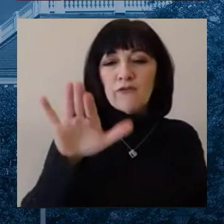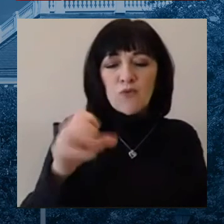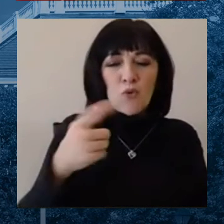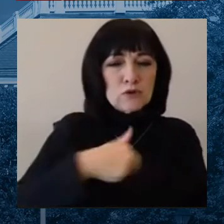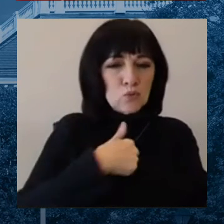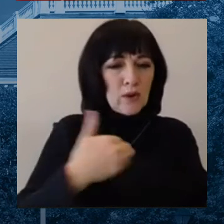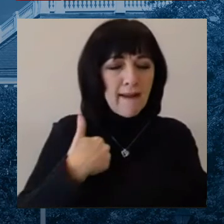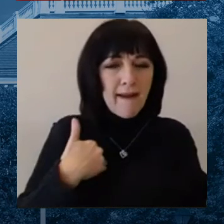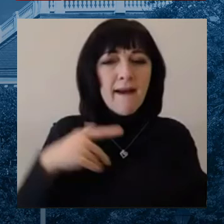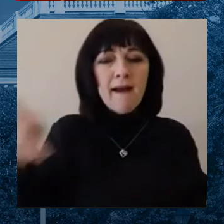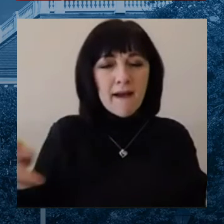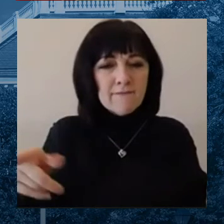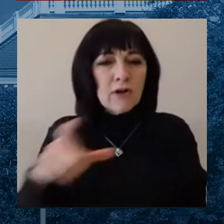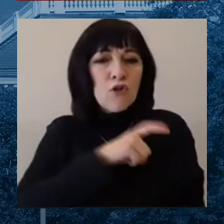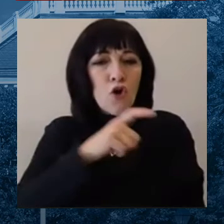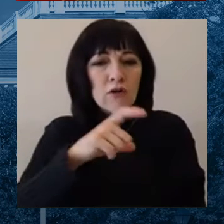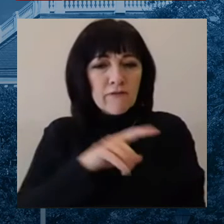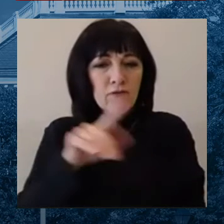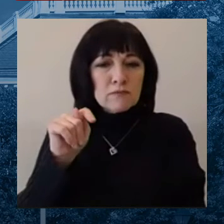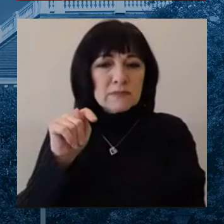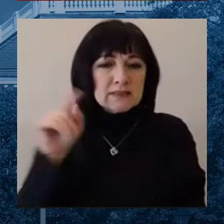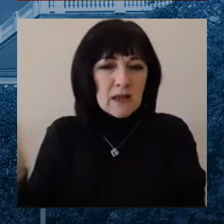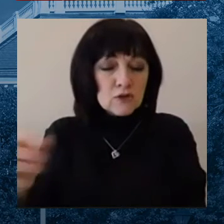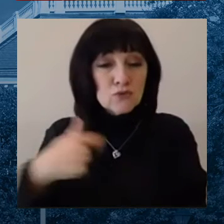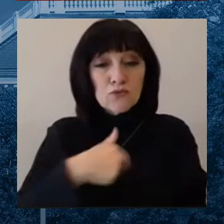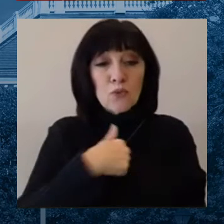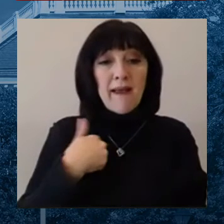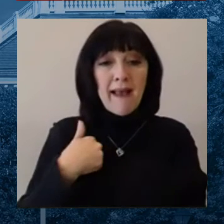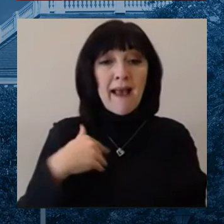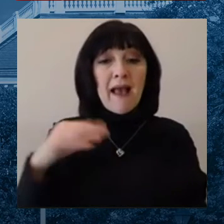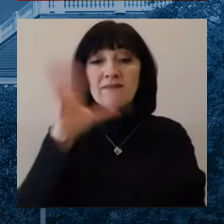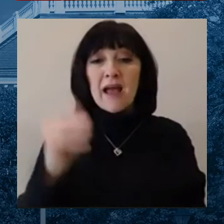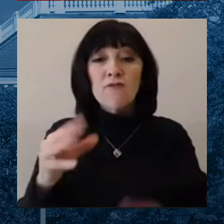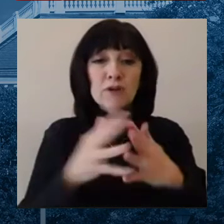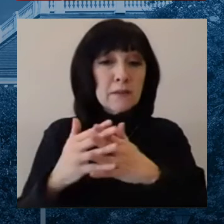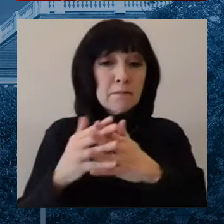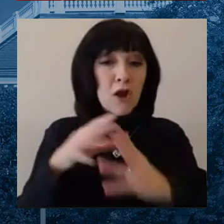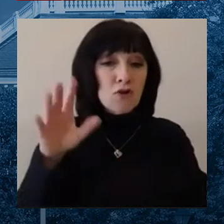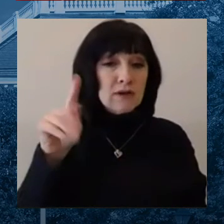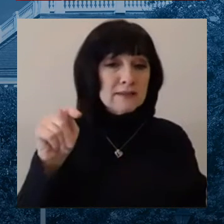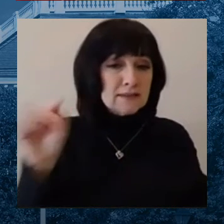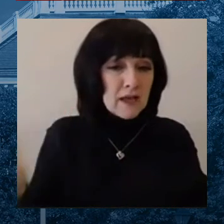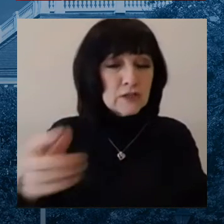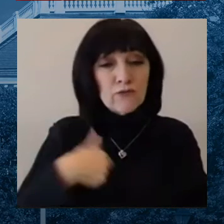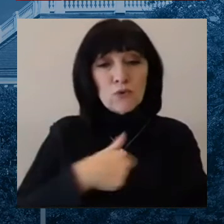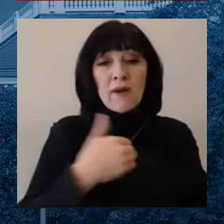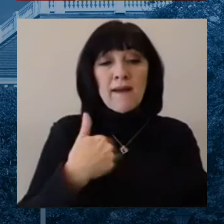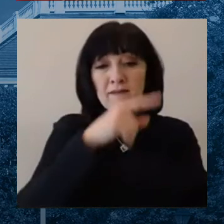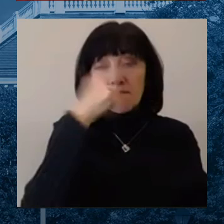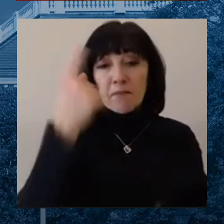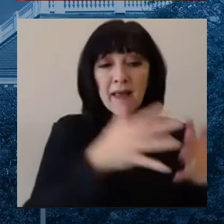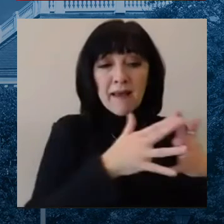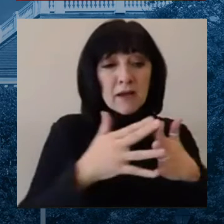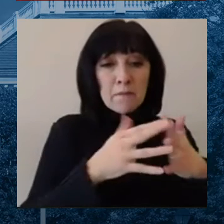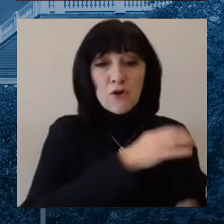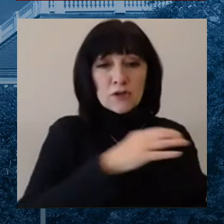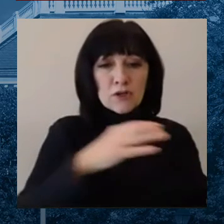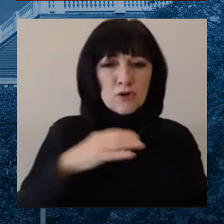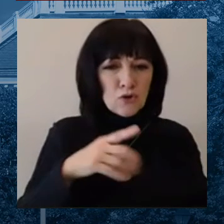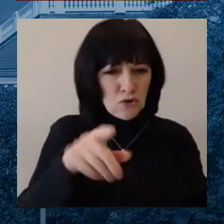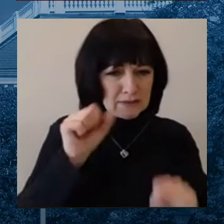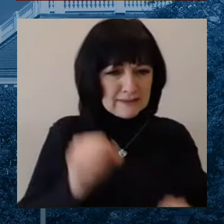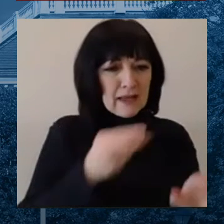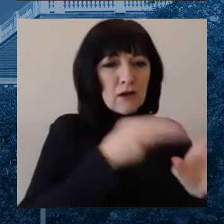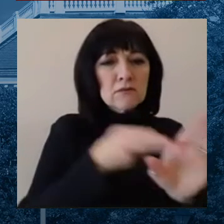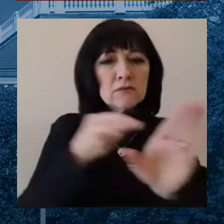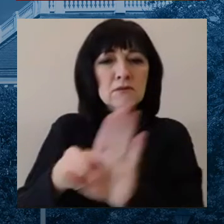have the African American task force. Or consider participating in one of our many